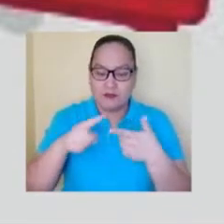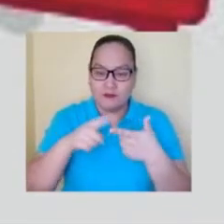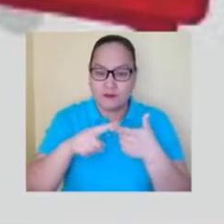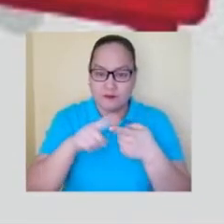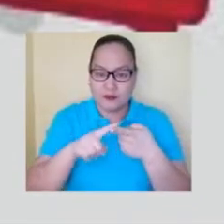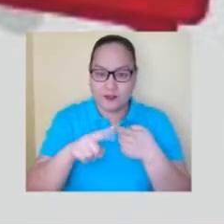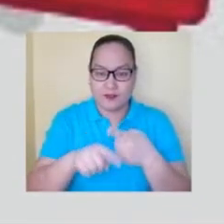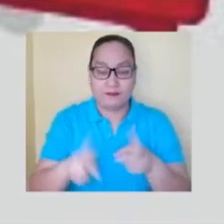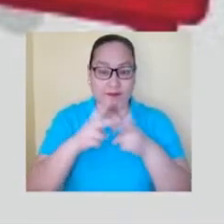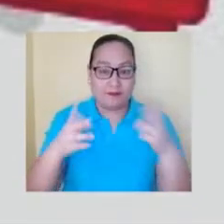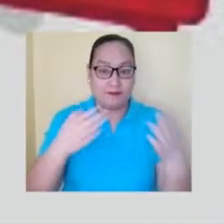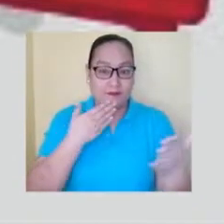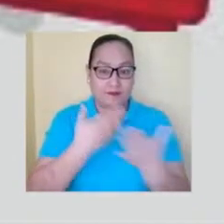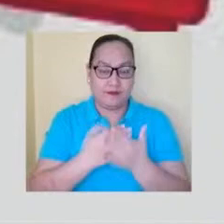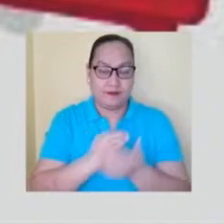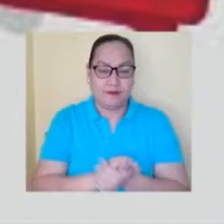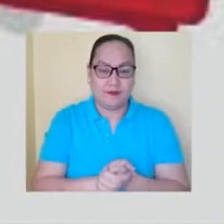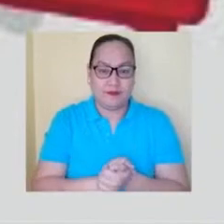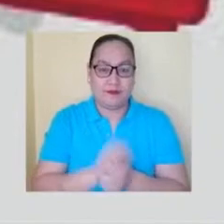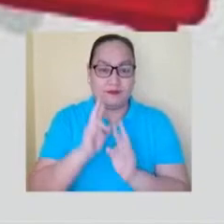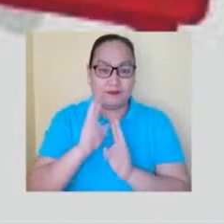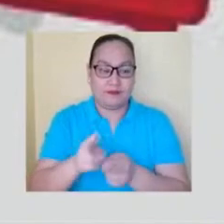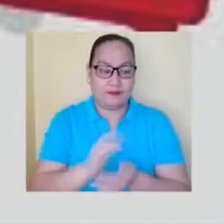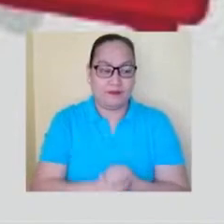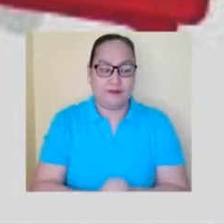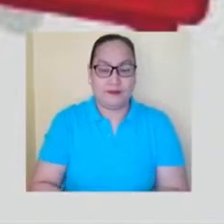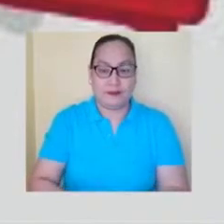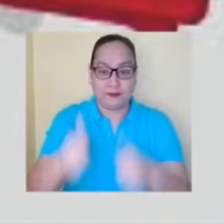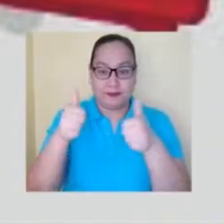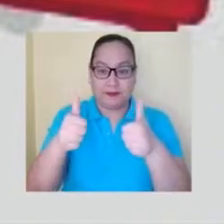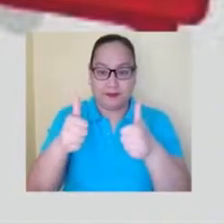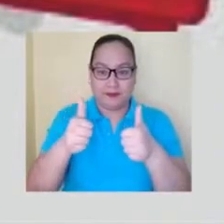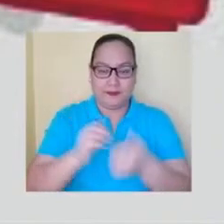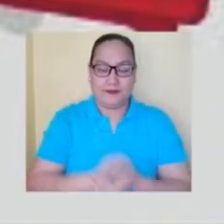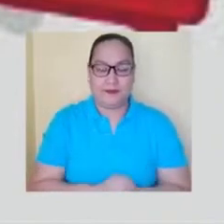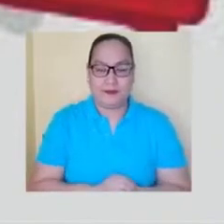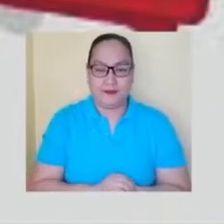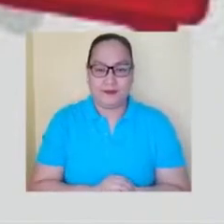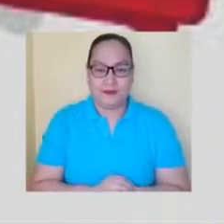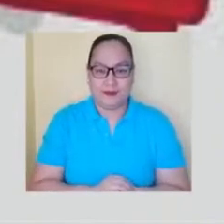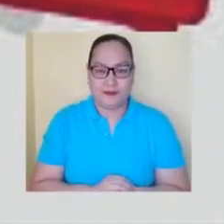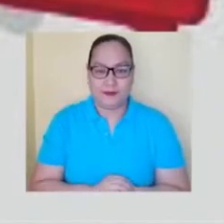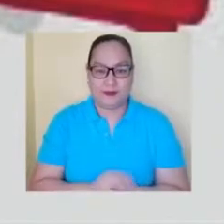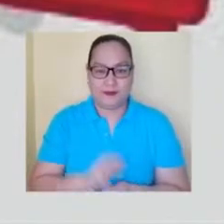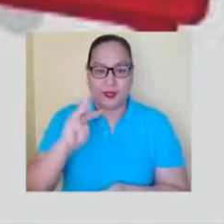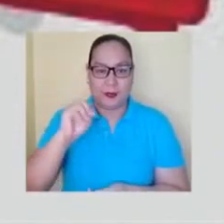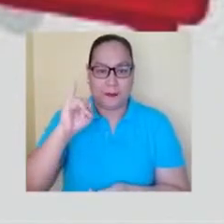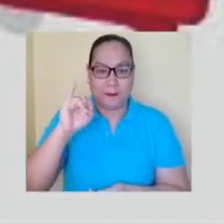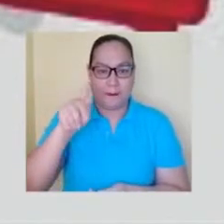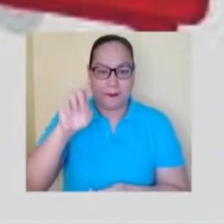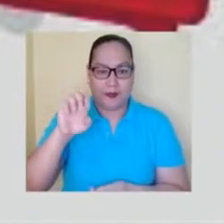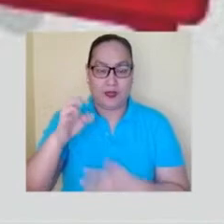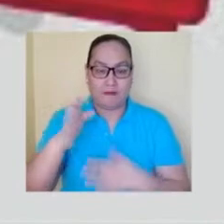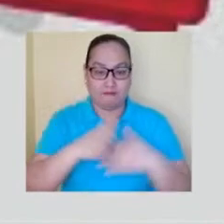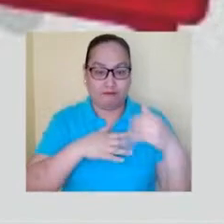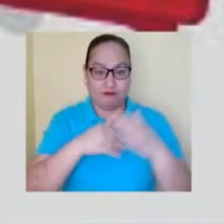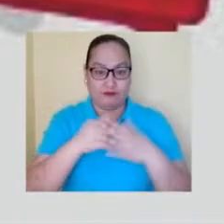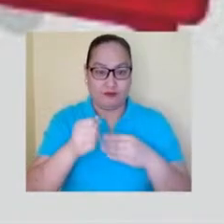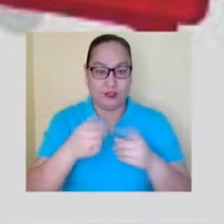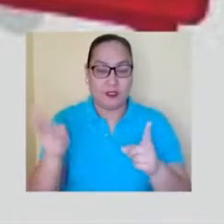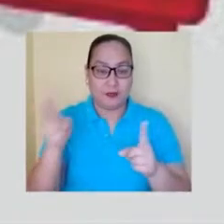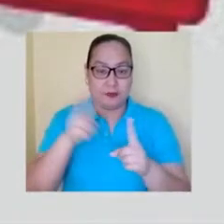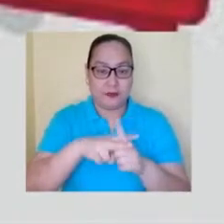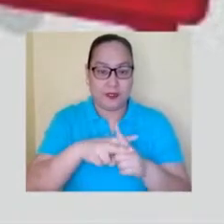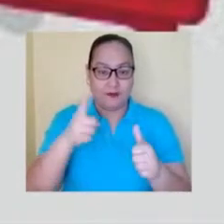Very good. The correct response is a thumbs up. Mike was gentle in applying first aid.